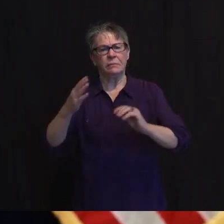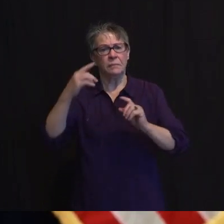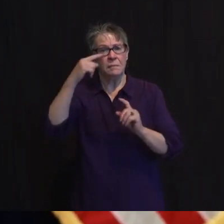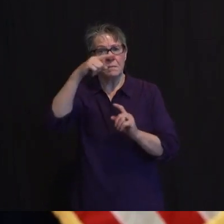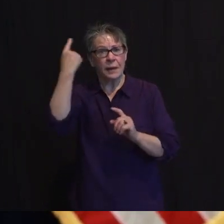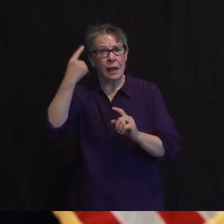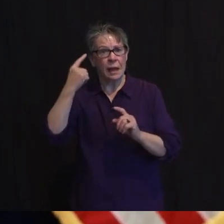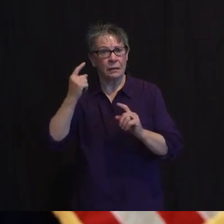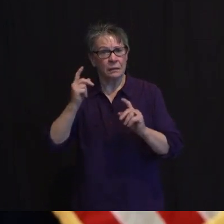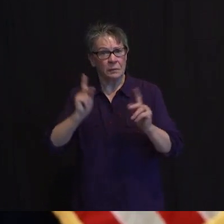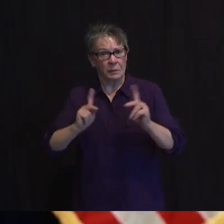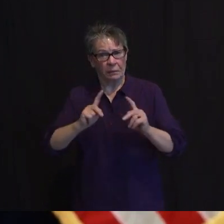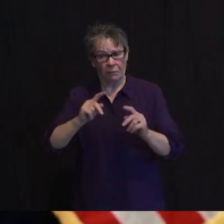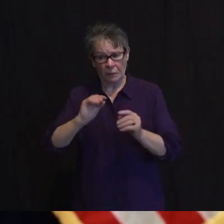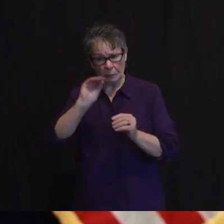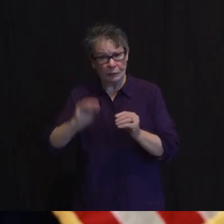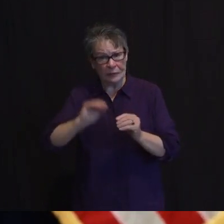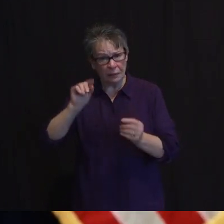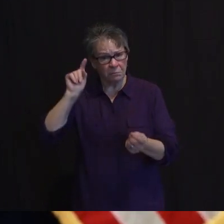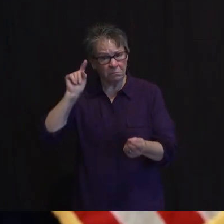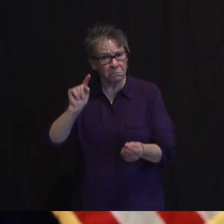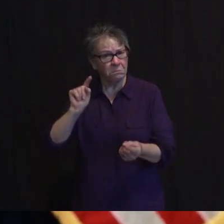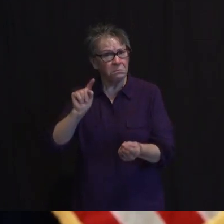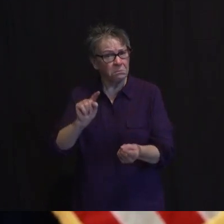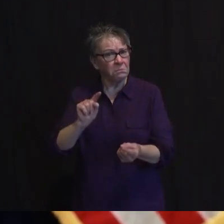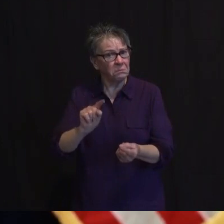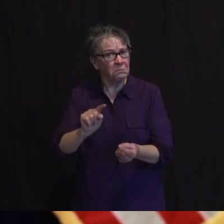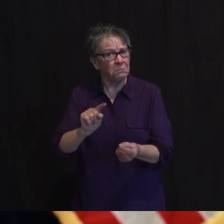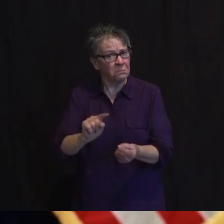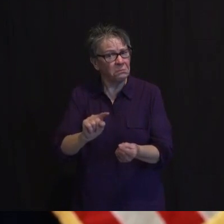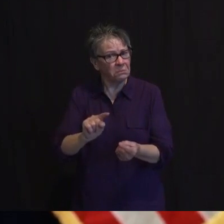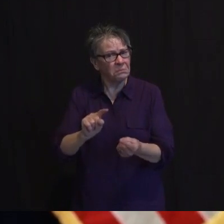general population. That's something that we're looking at very carefully.